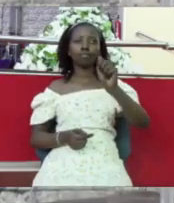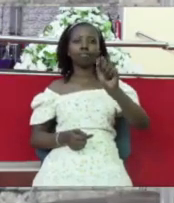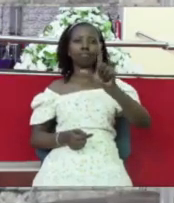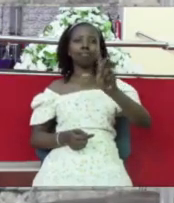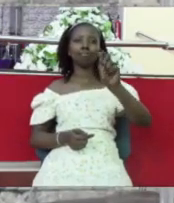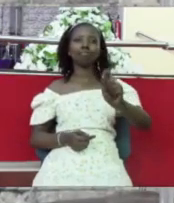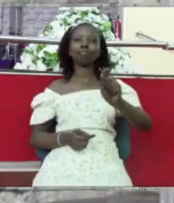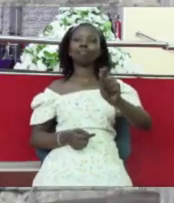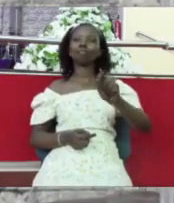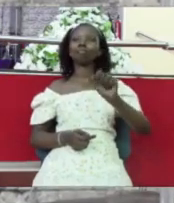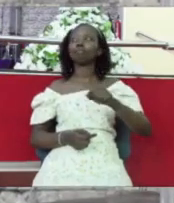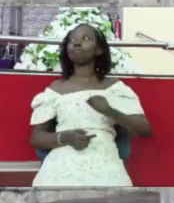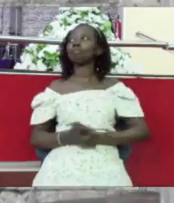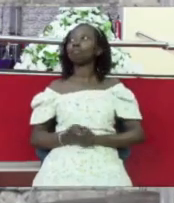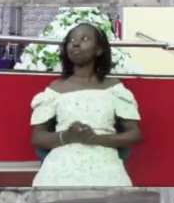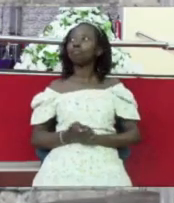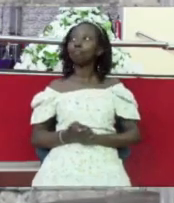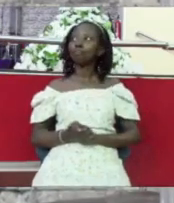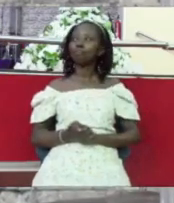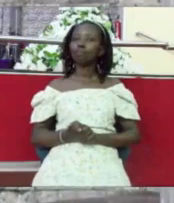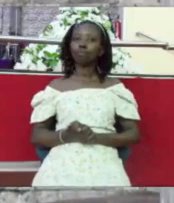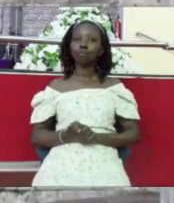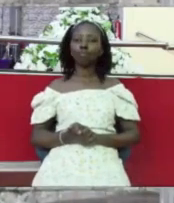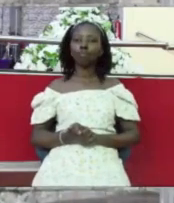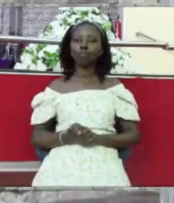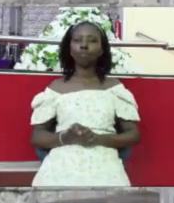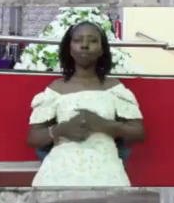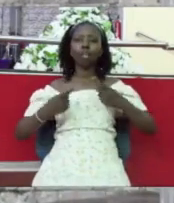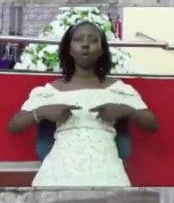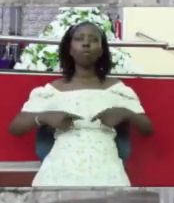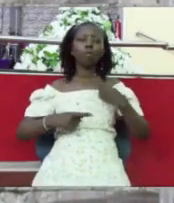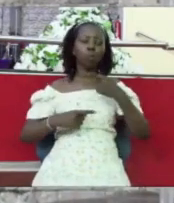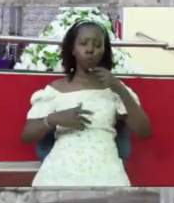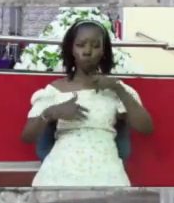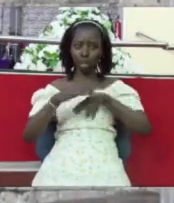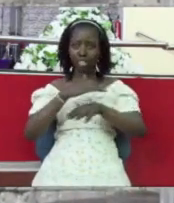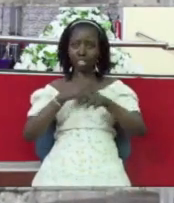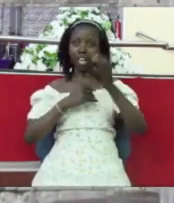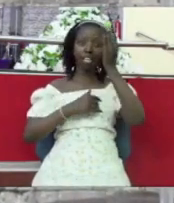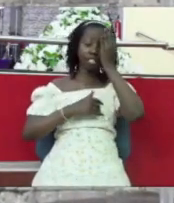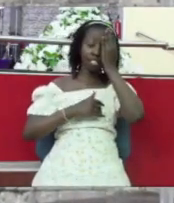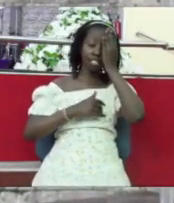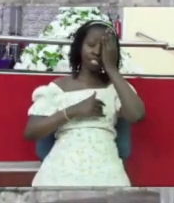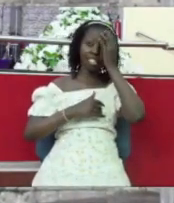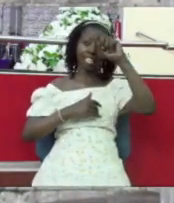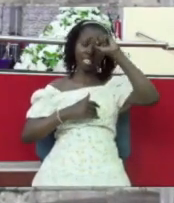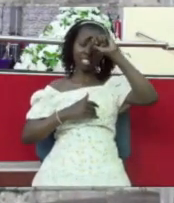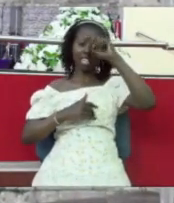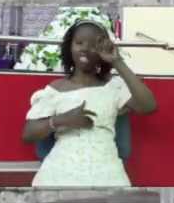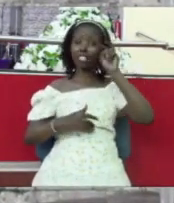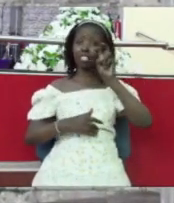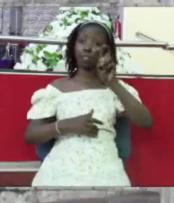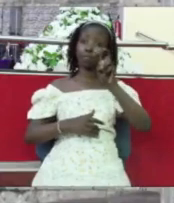akawa jiwe la chumvi. The people who went to Israel, you saw it. Wale watu ambao walienda kule